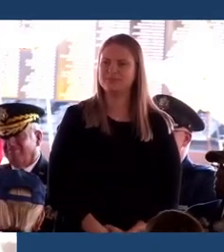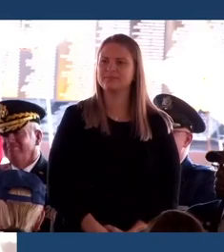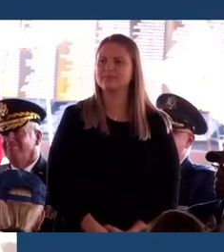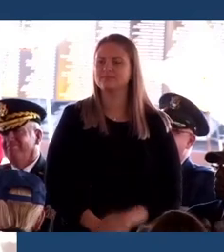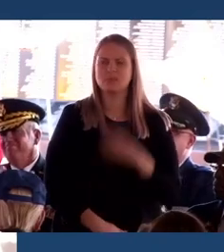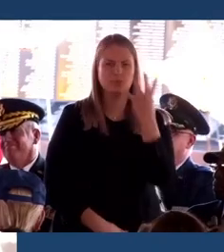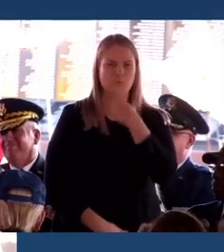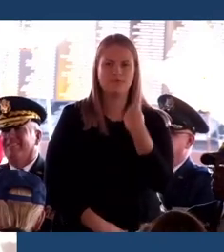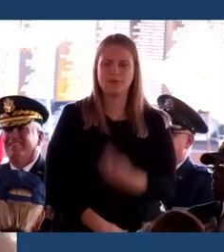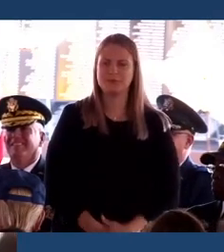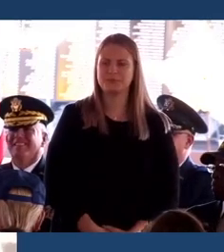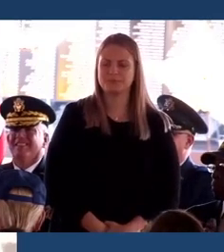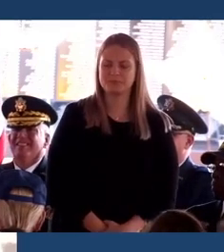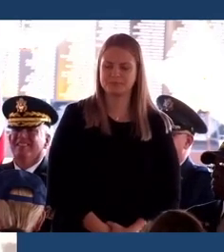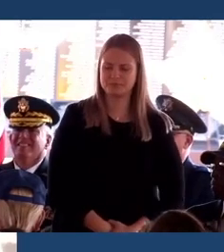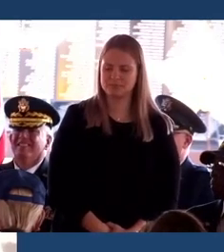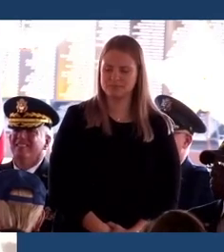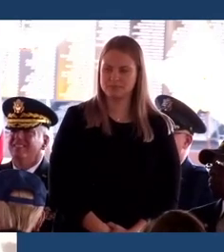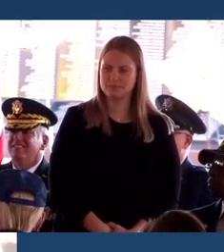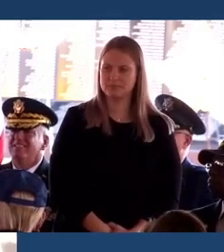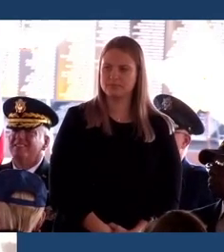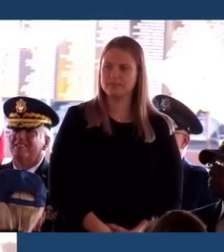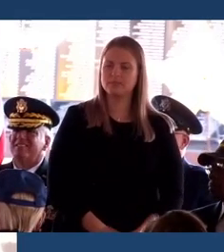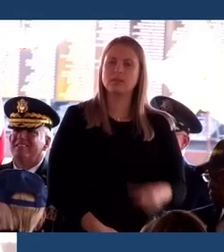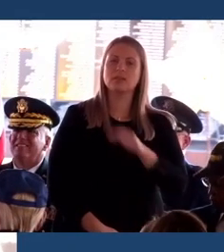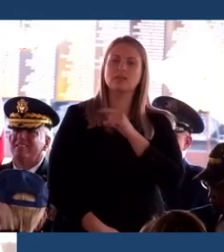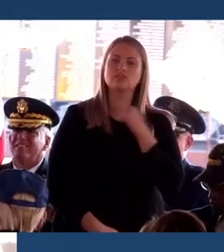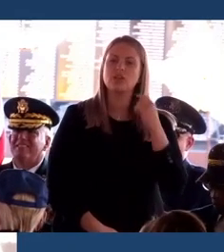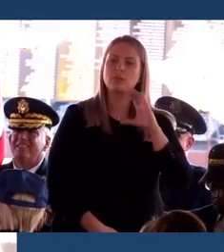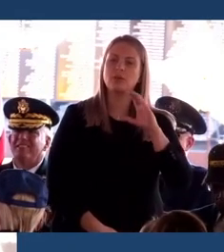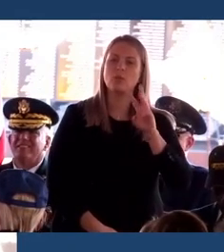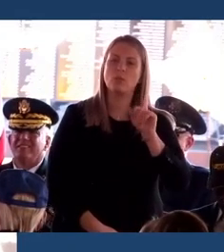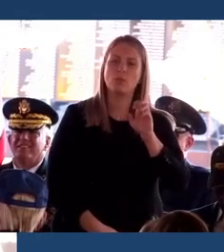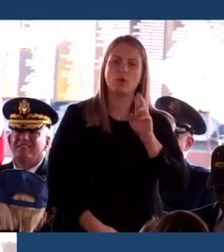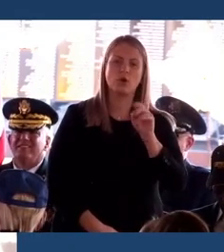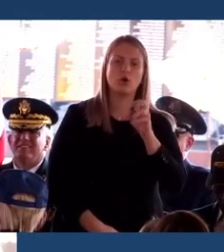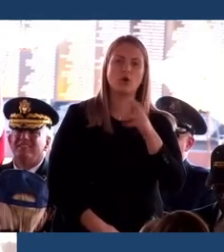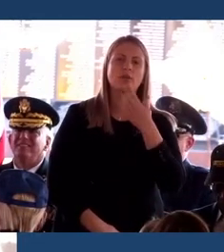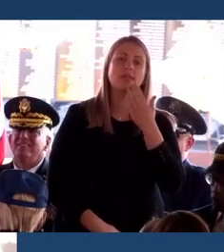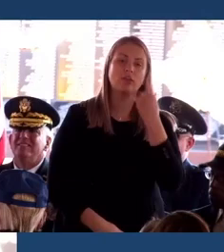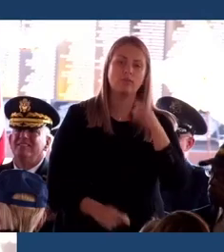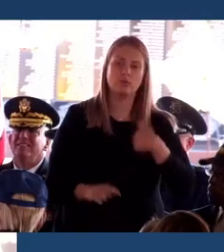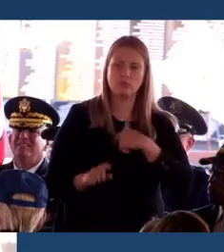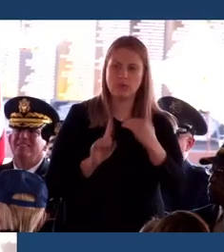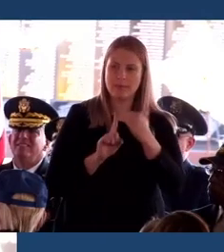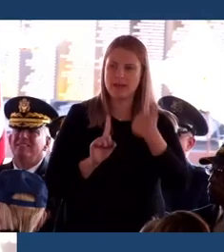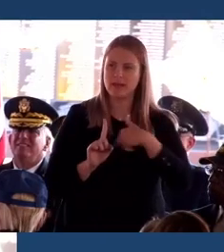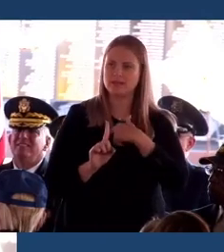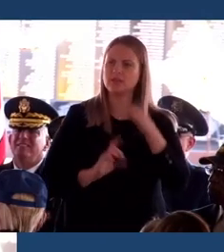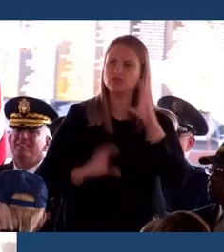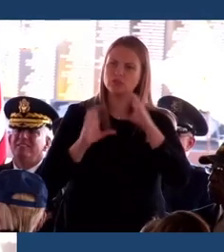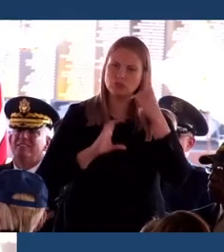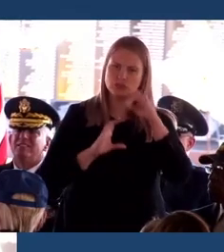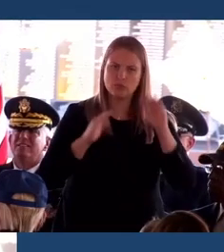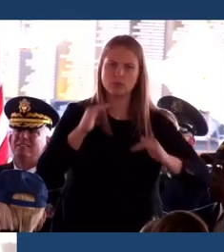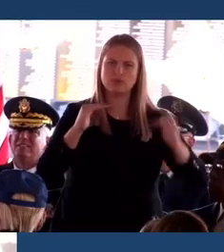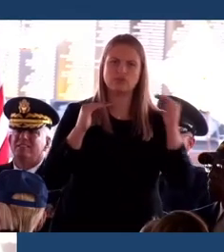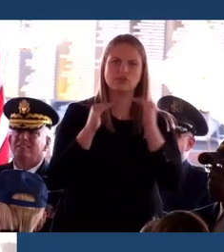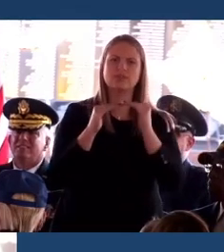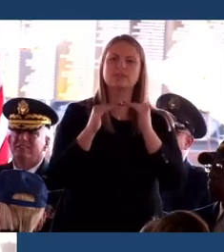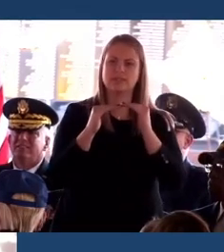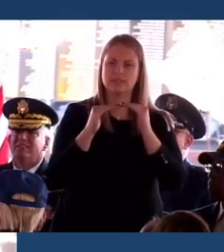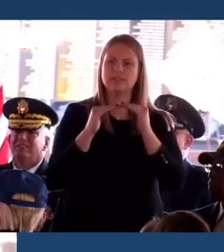Always beautiful. And to Chaplain Werner, thank you for reminding us that it is the search for justice